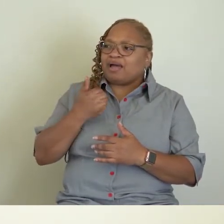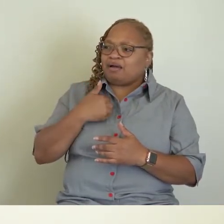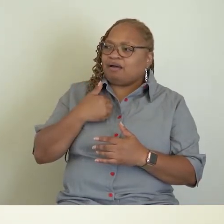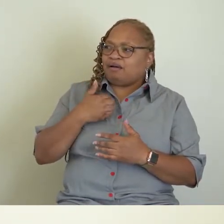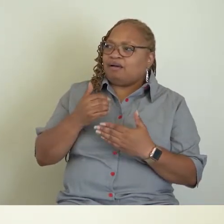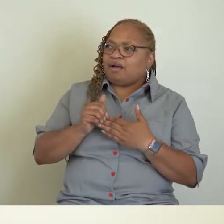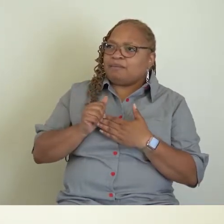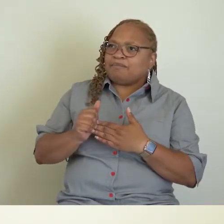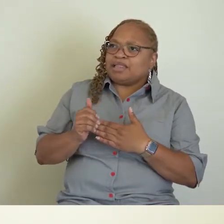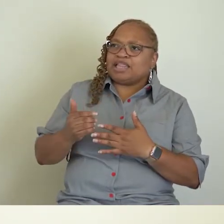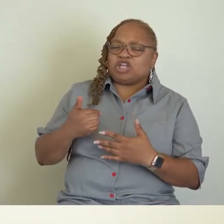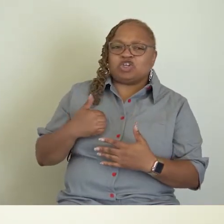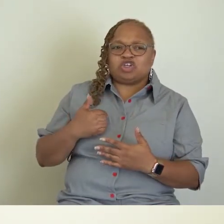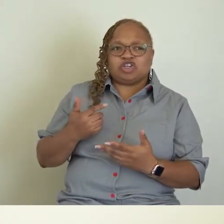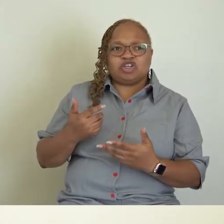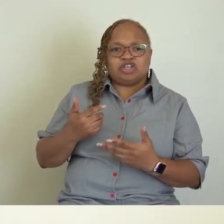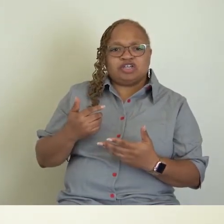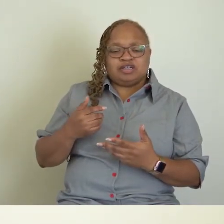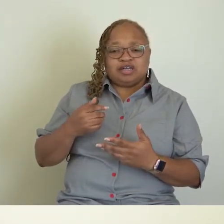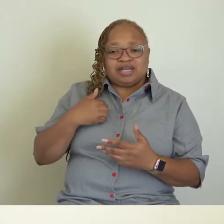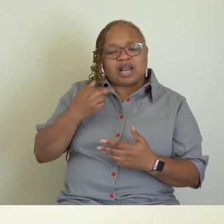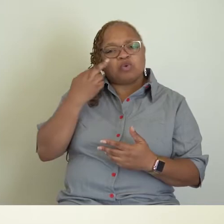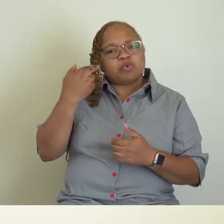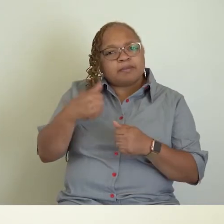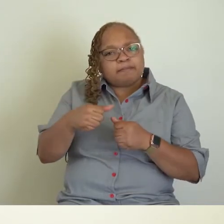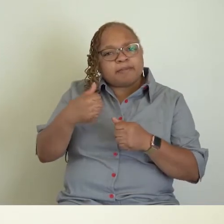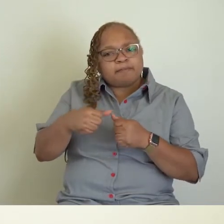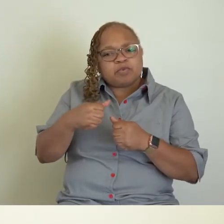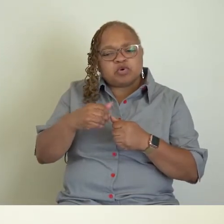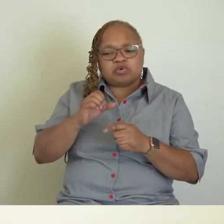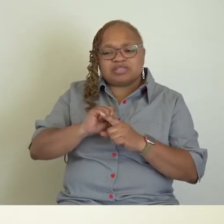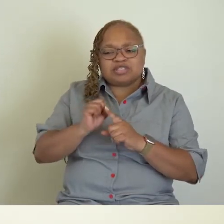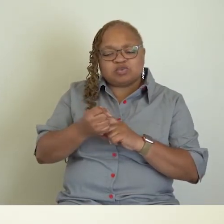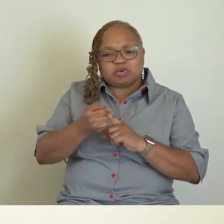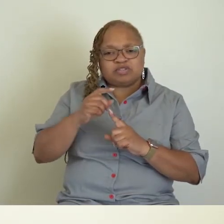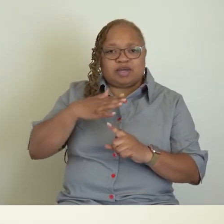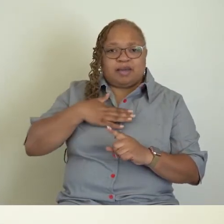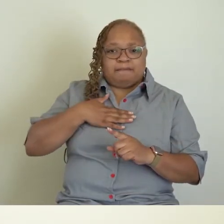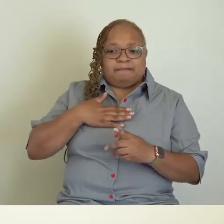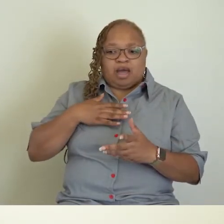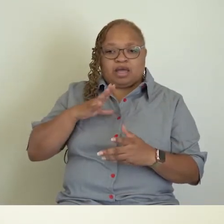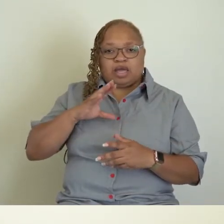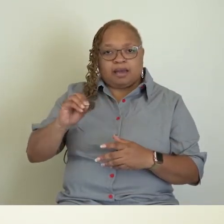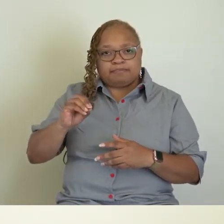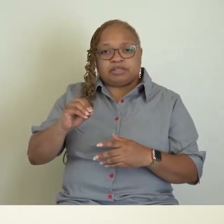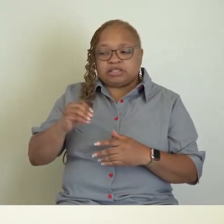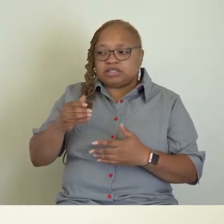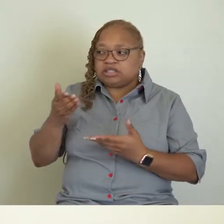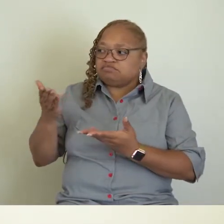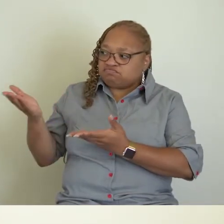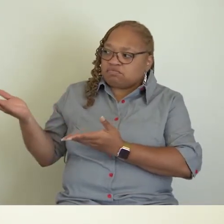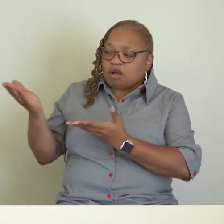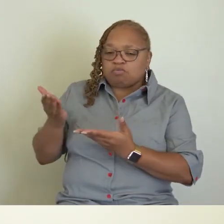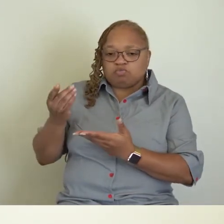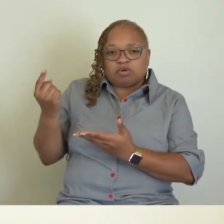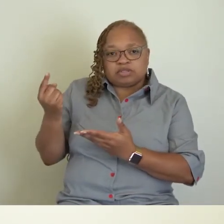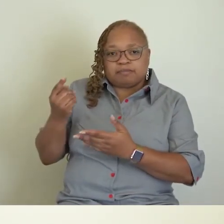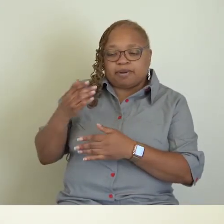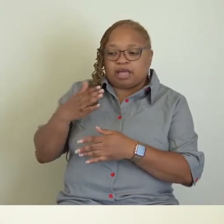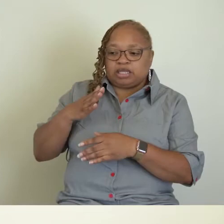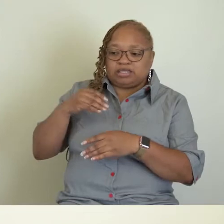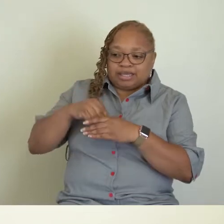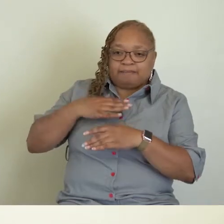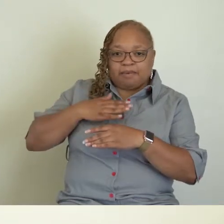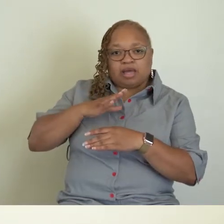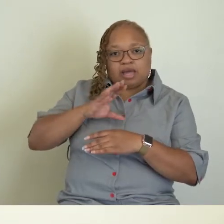I am a leader. And I recalled a situation in my own company where I brought somebody on board and I was able